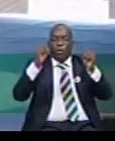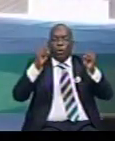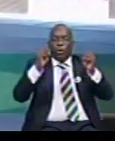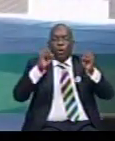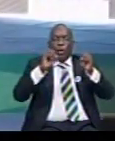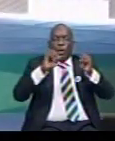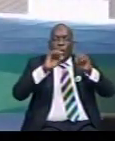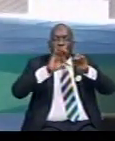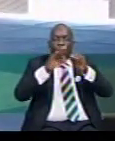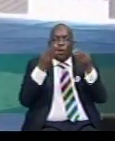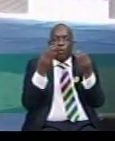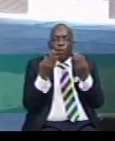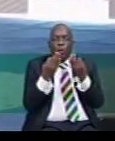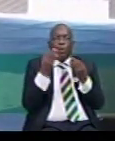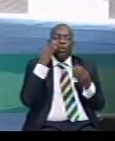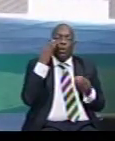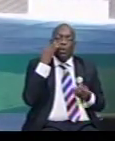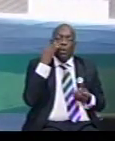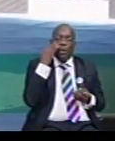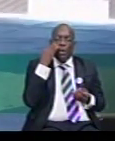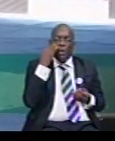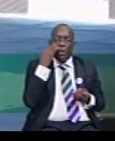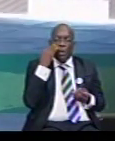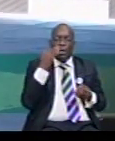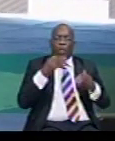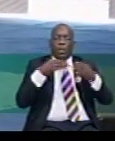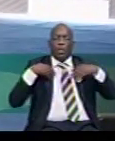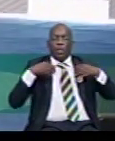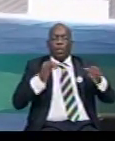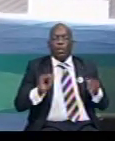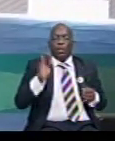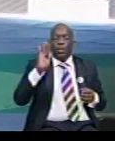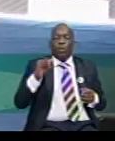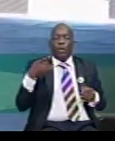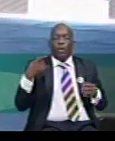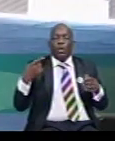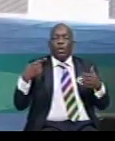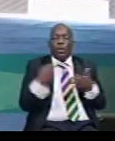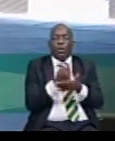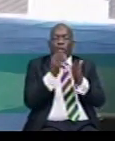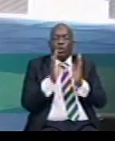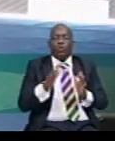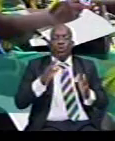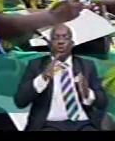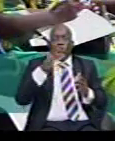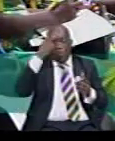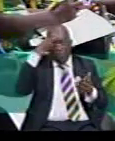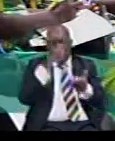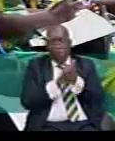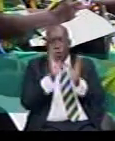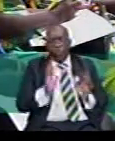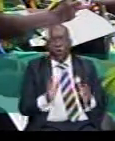household healing by gospel believers. Number two,